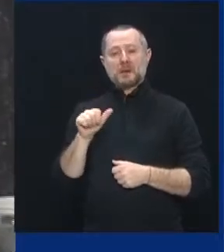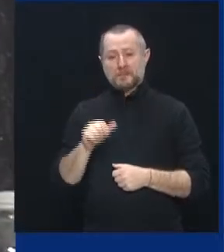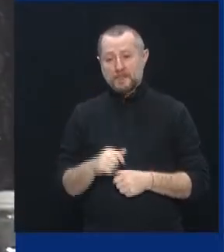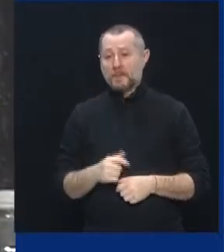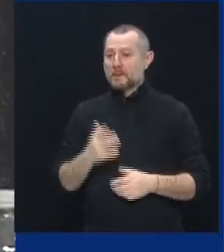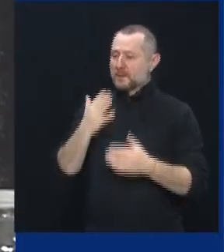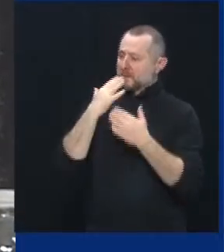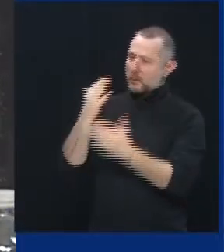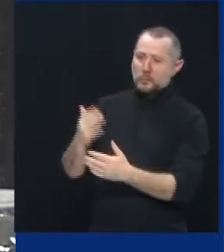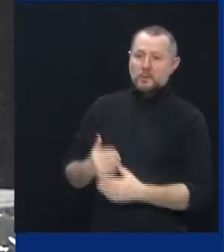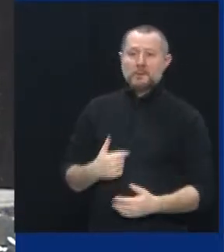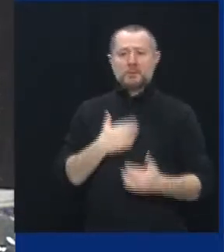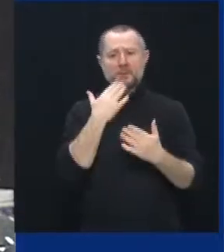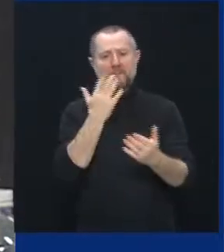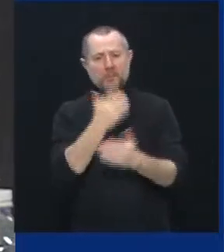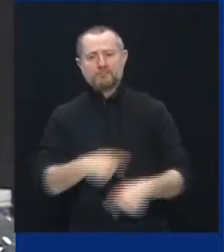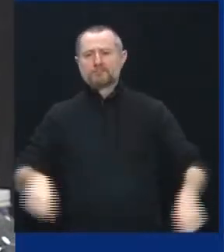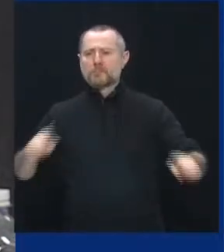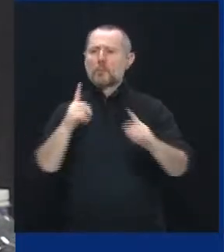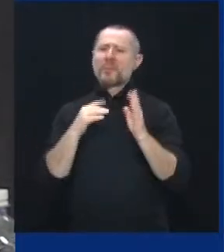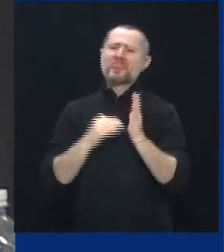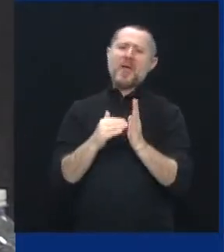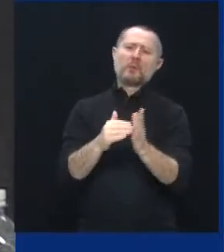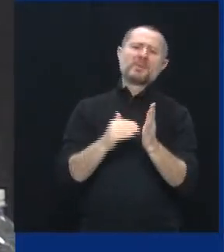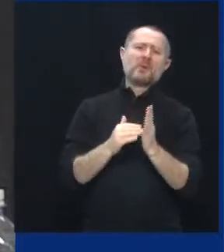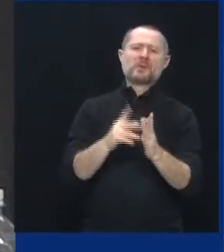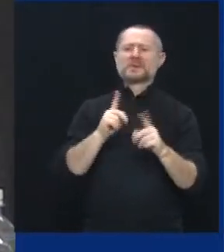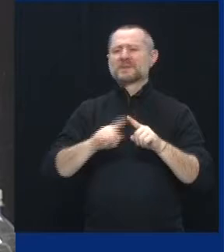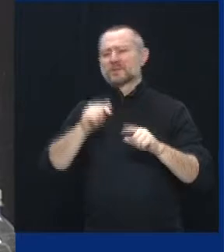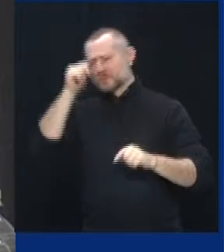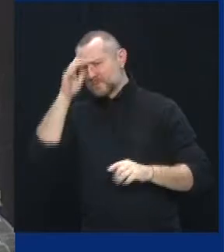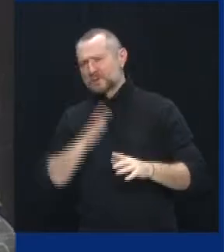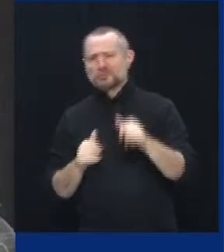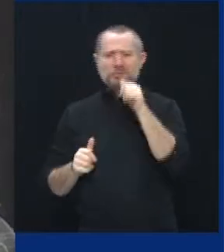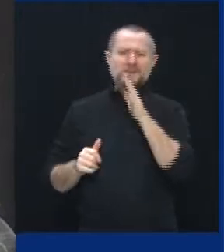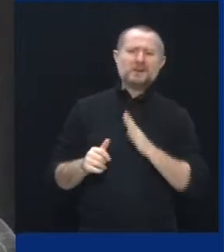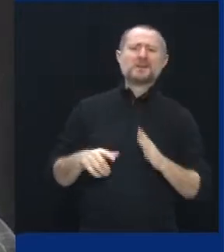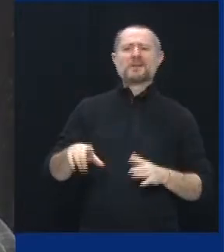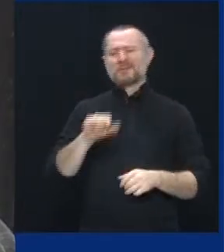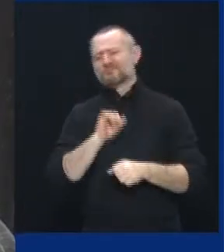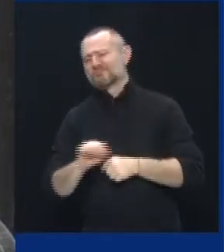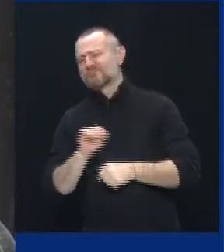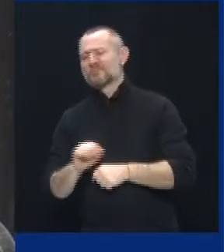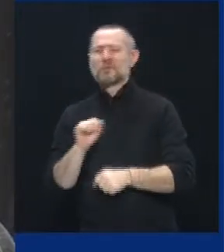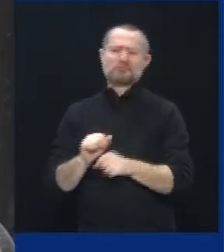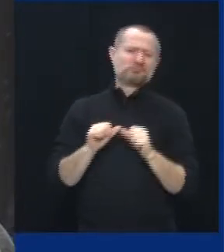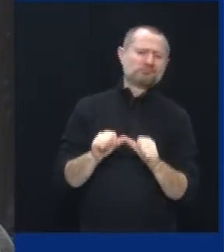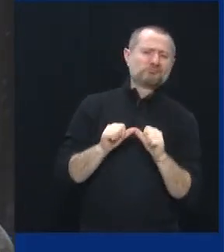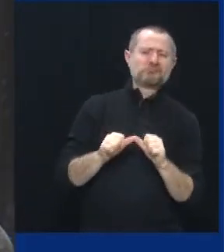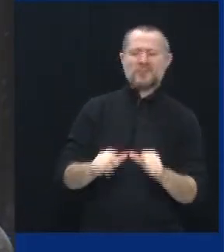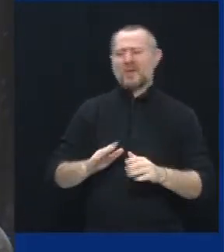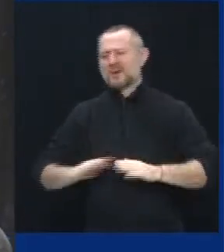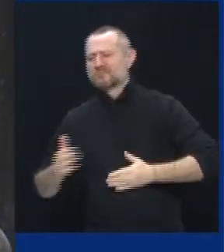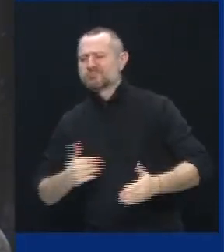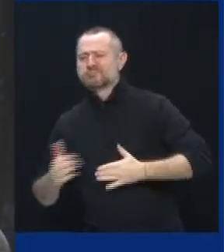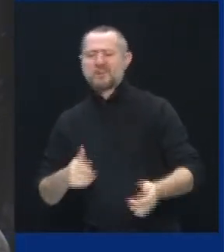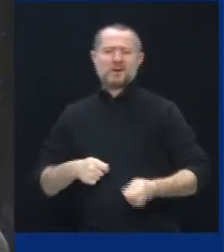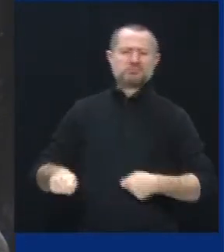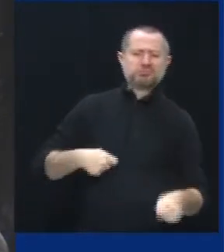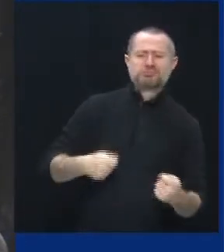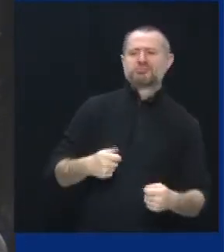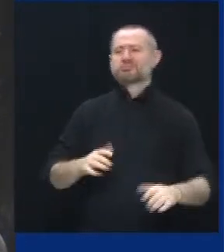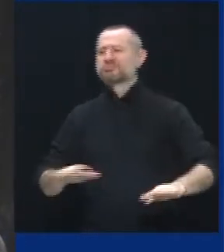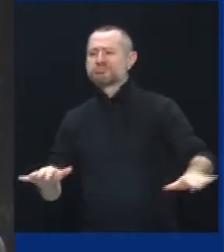MTA who were out there before, during, and continue to be out there, Governor, cleaning and clearing. Thanks to their efforts, we were able to restore